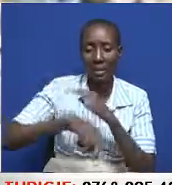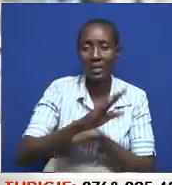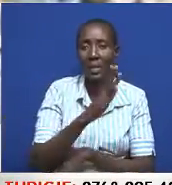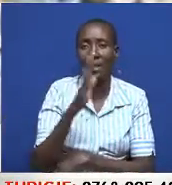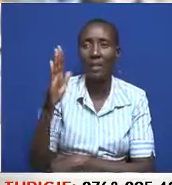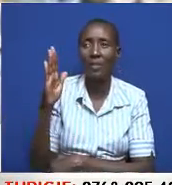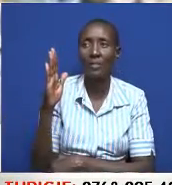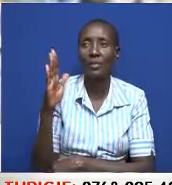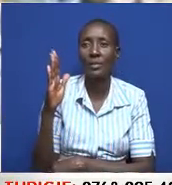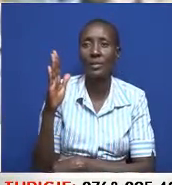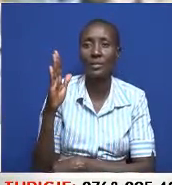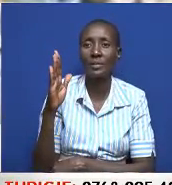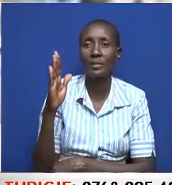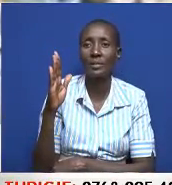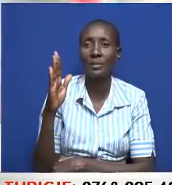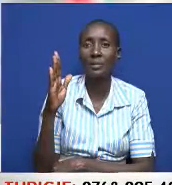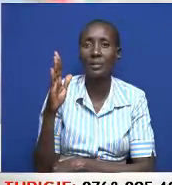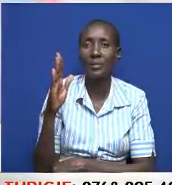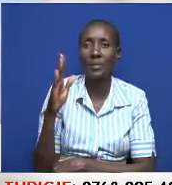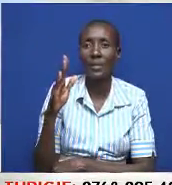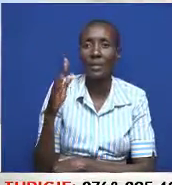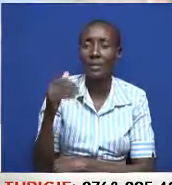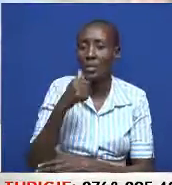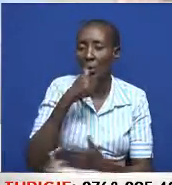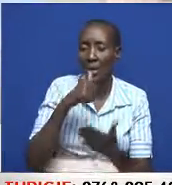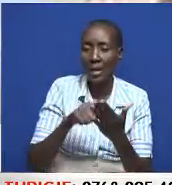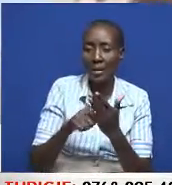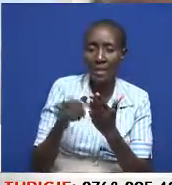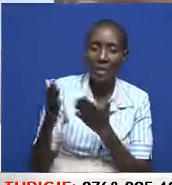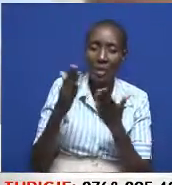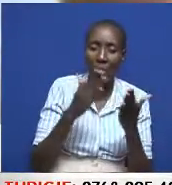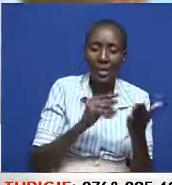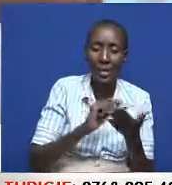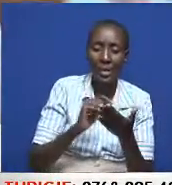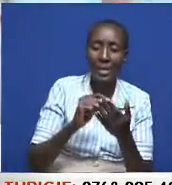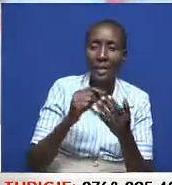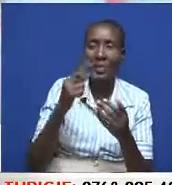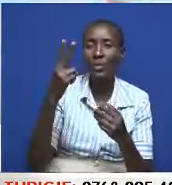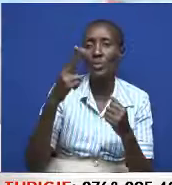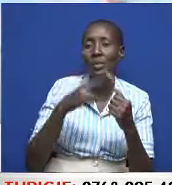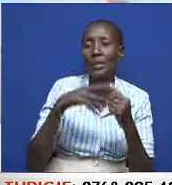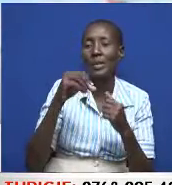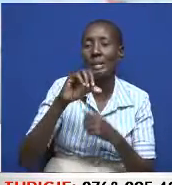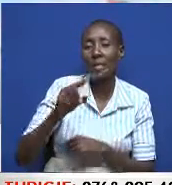forest. So we have brought a letter to the president signed by 270,000 people that says